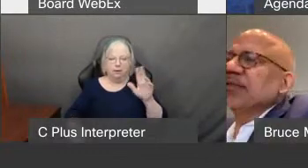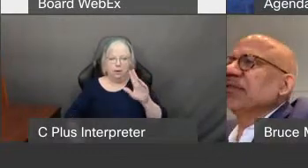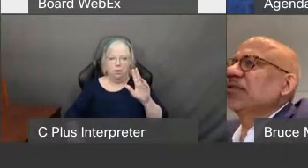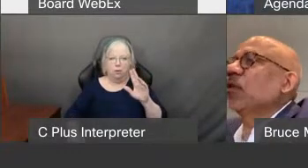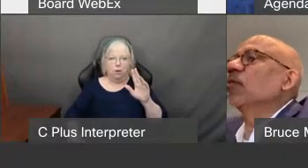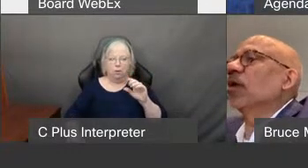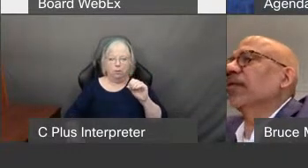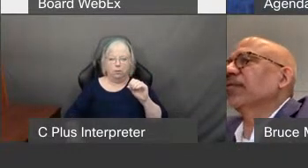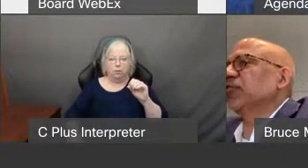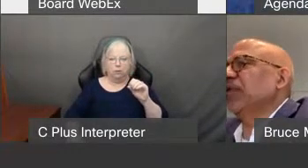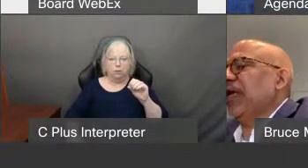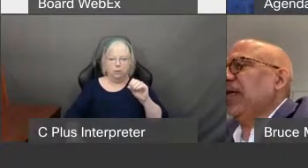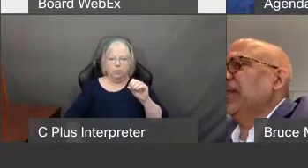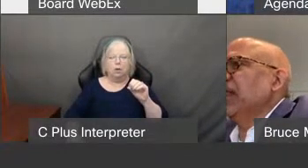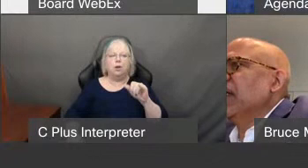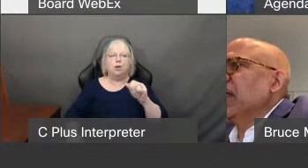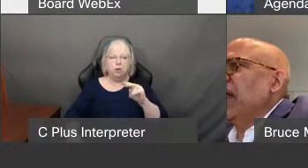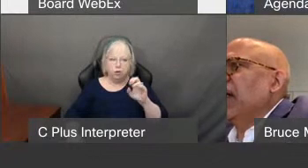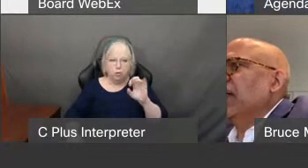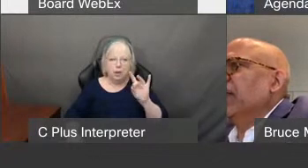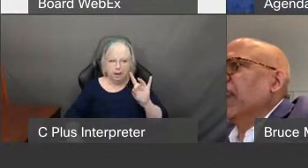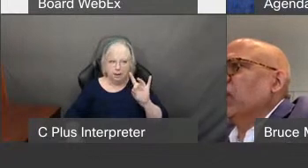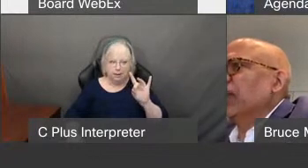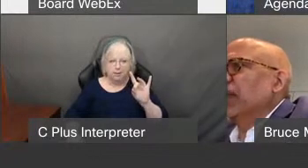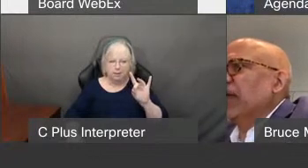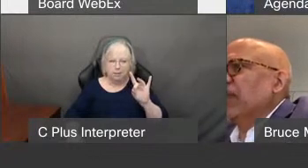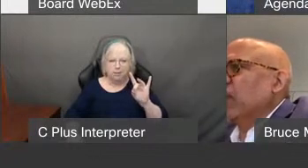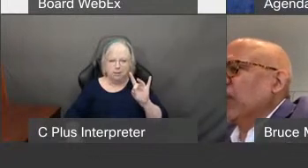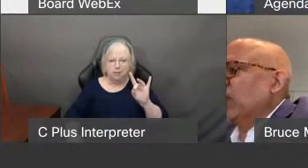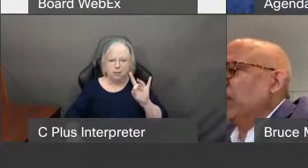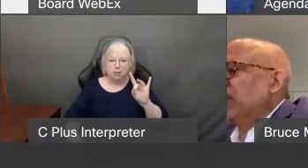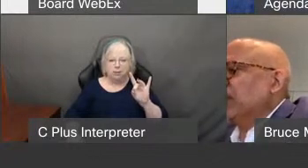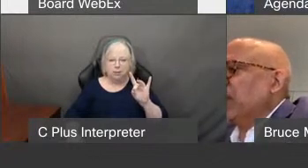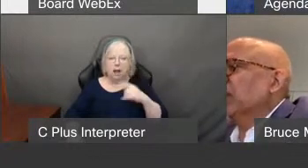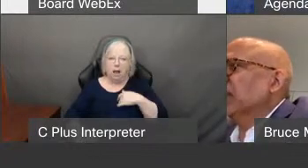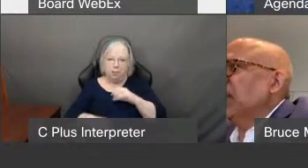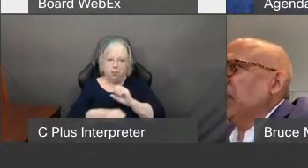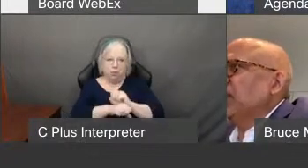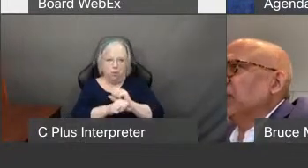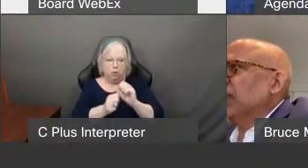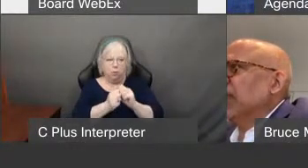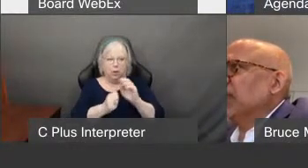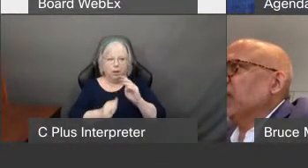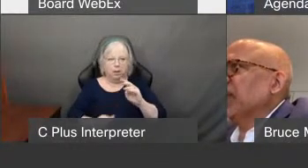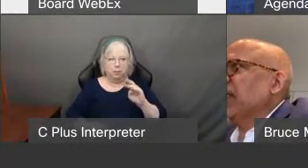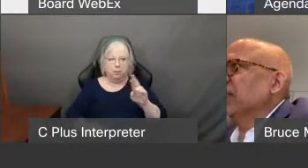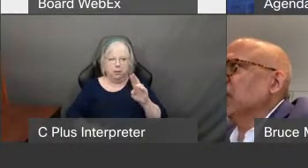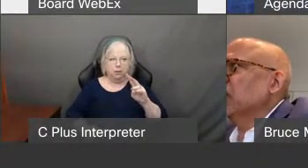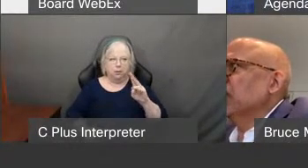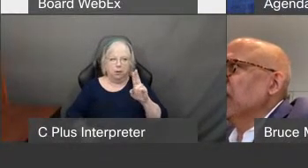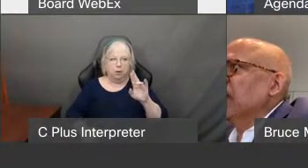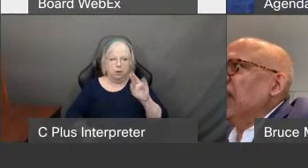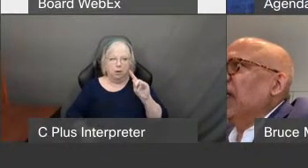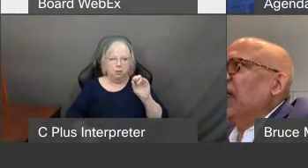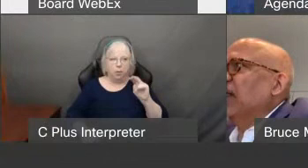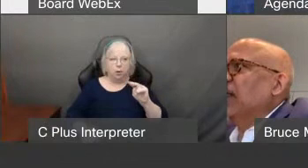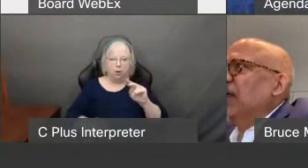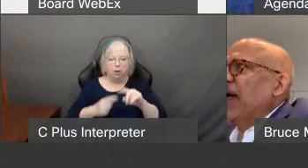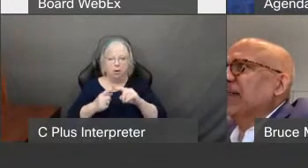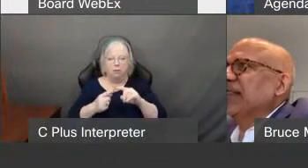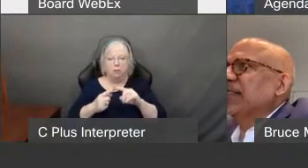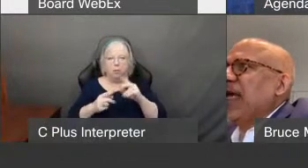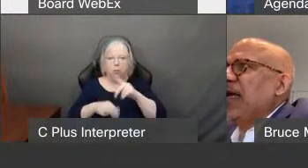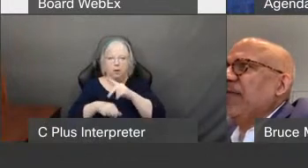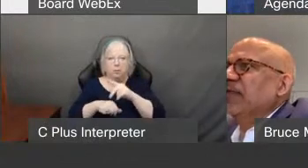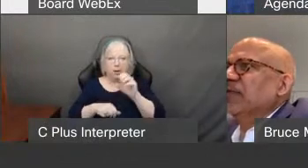That changed. So June the 8th, we've been working with Mr. Burton, principal of Southwest High School.